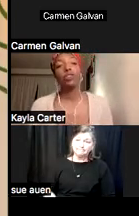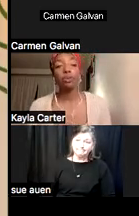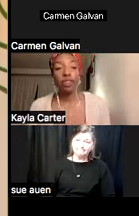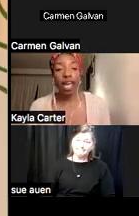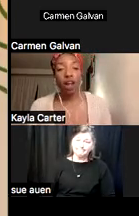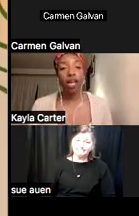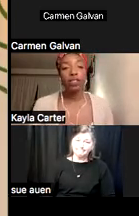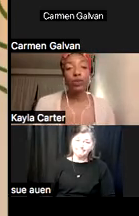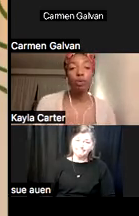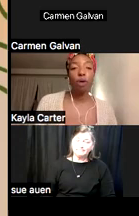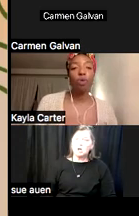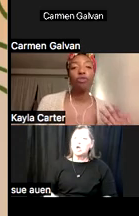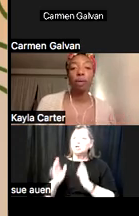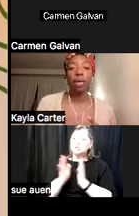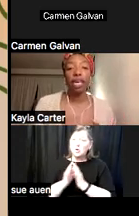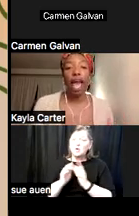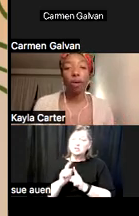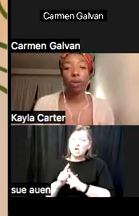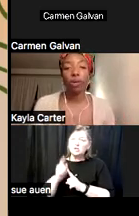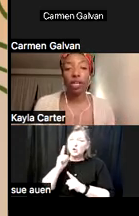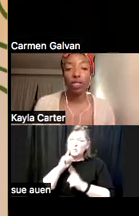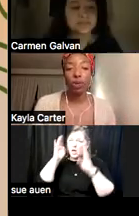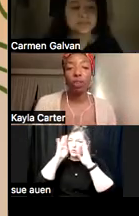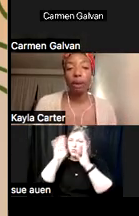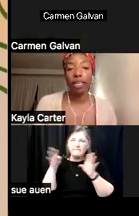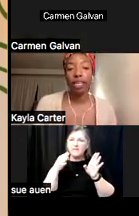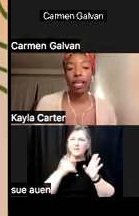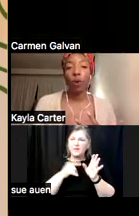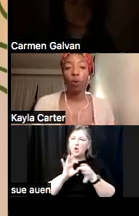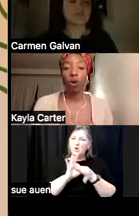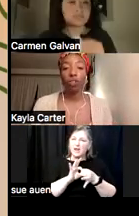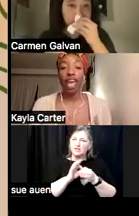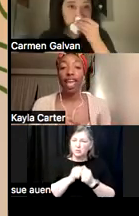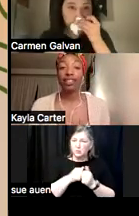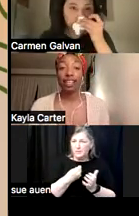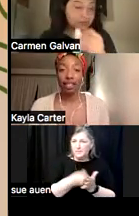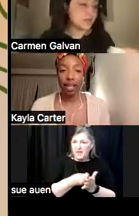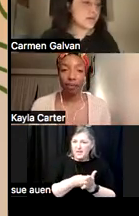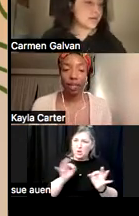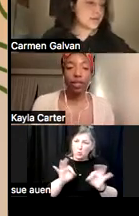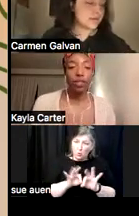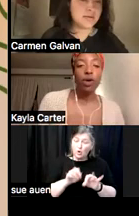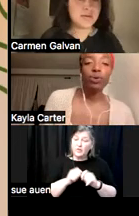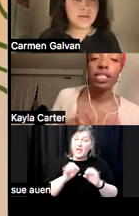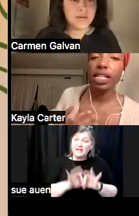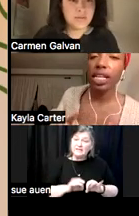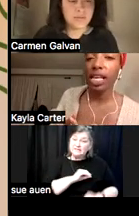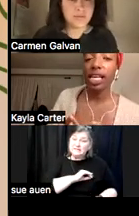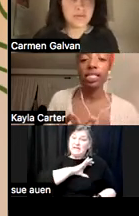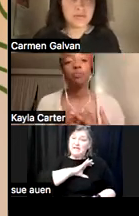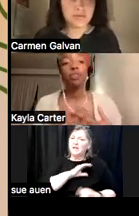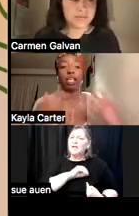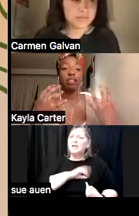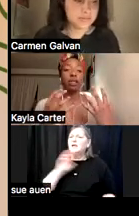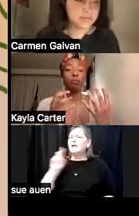So from there, it's also about reframing our relationship with money, worth, and dignity. So dignity